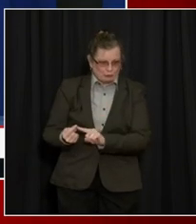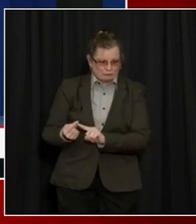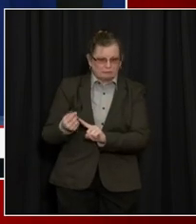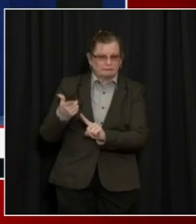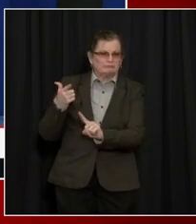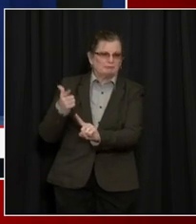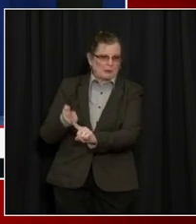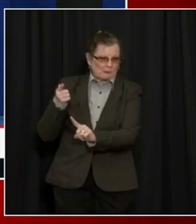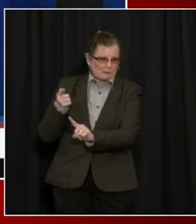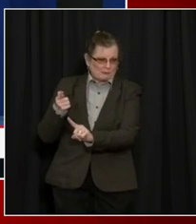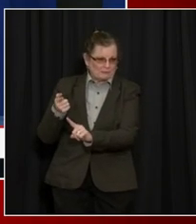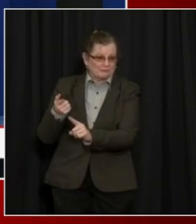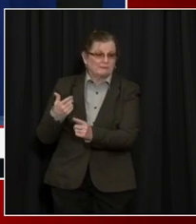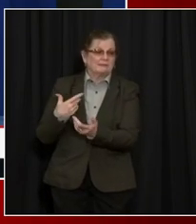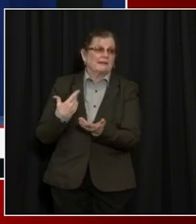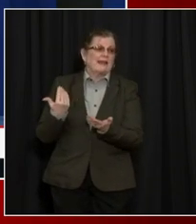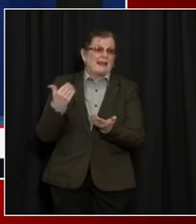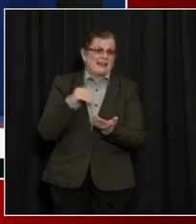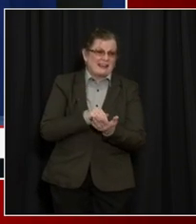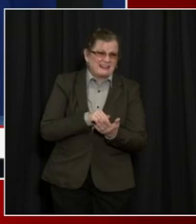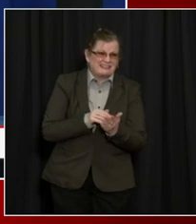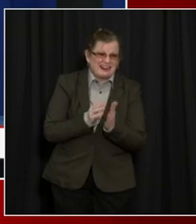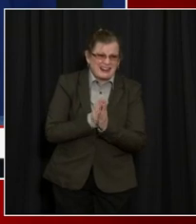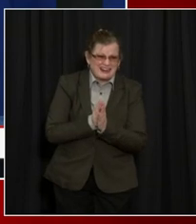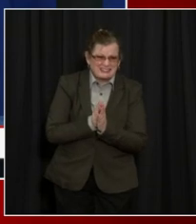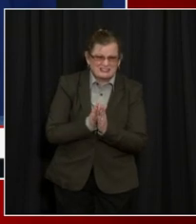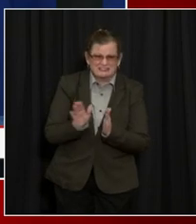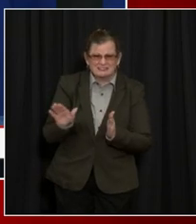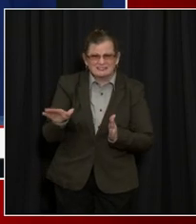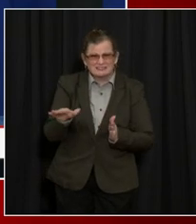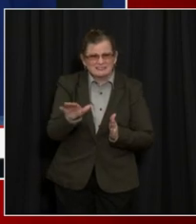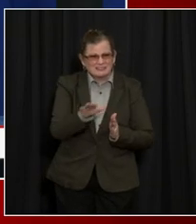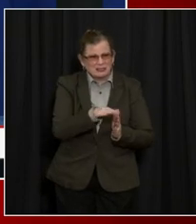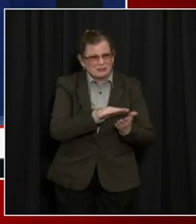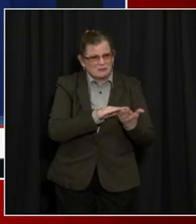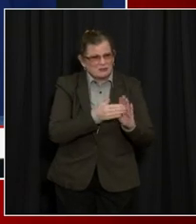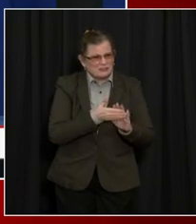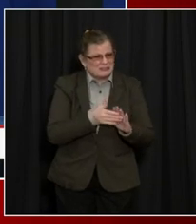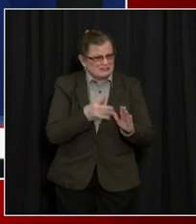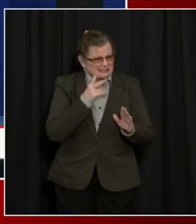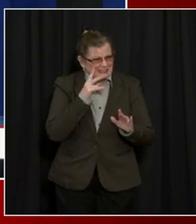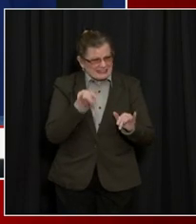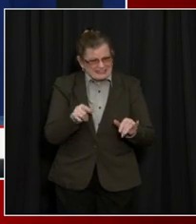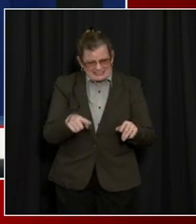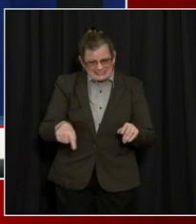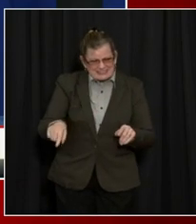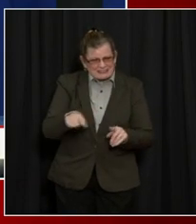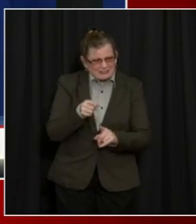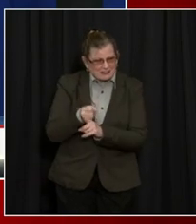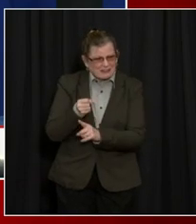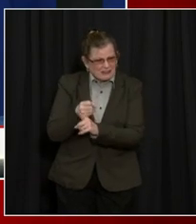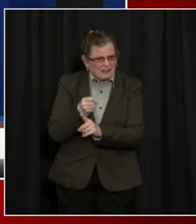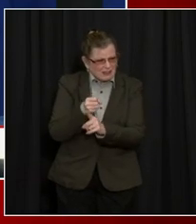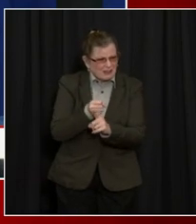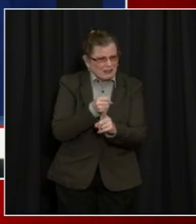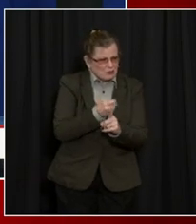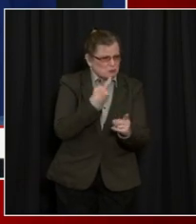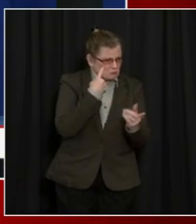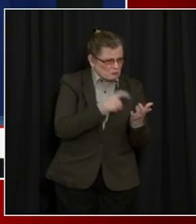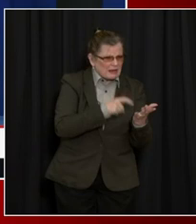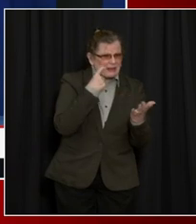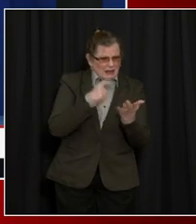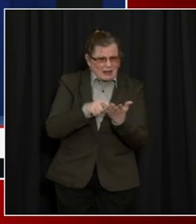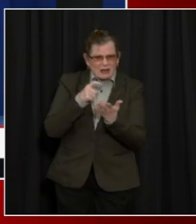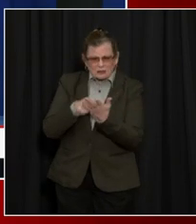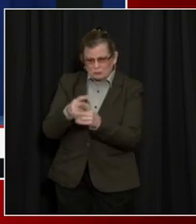ask the community's assistance with this case. We understand that there were several witnesses out there at the time, and anyone